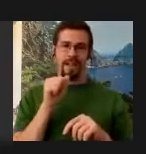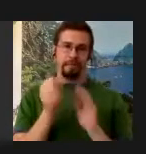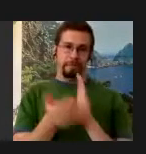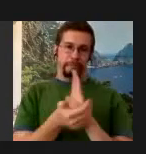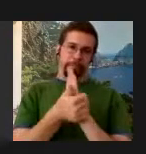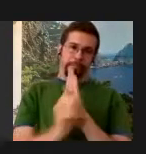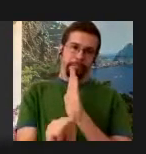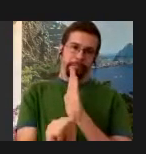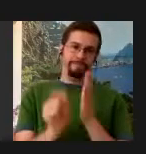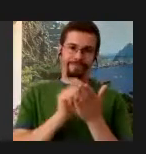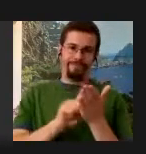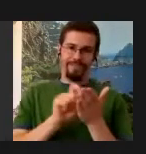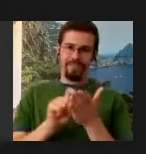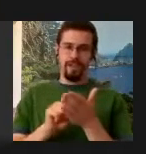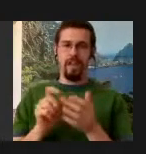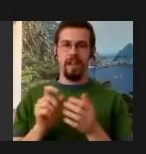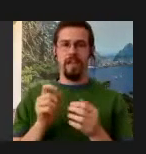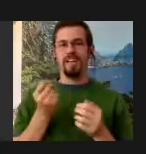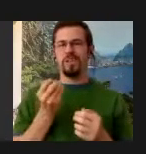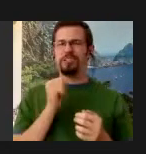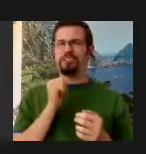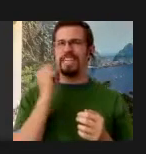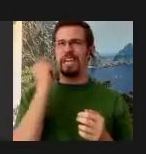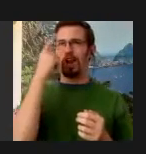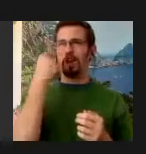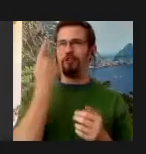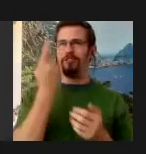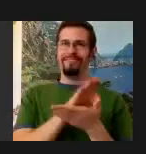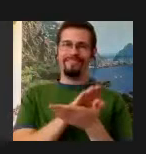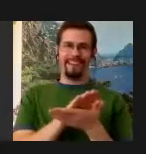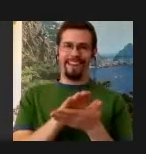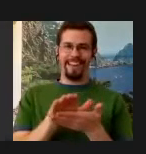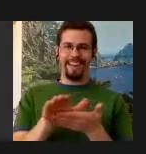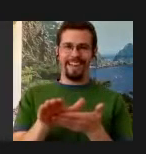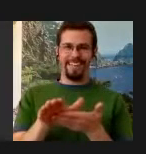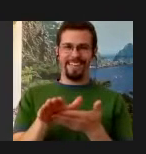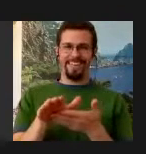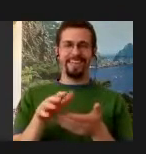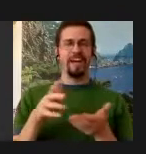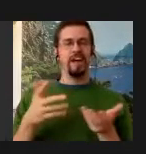it did not really look very nice. So that's